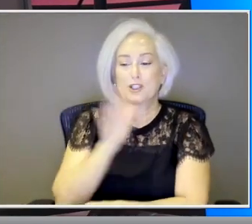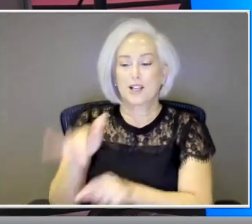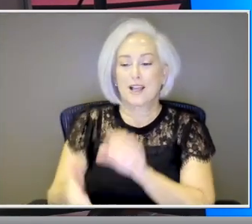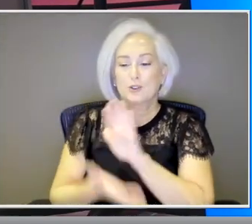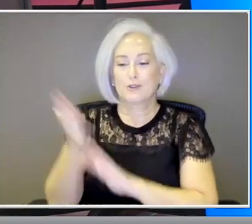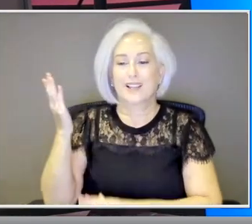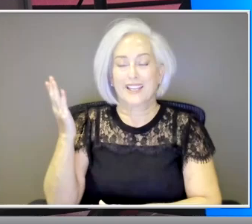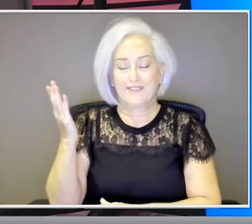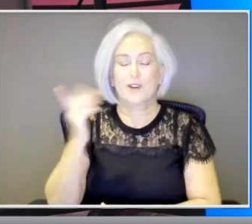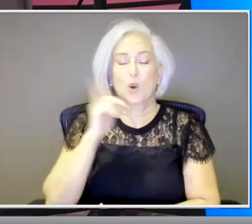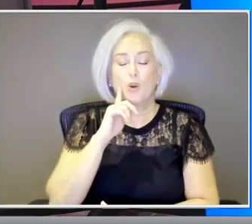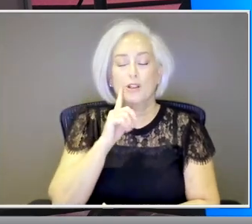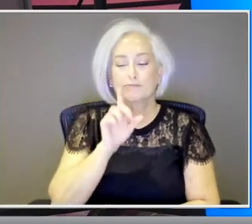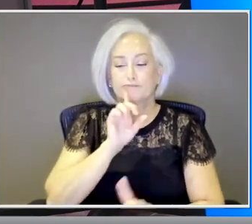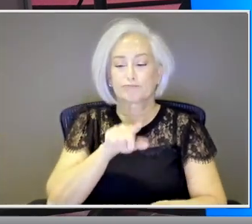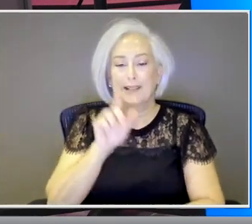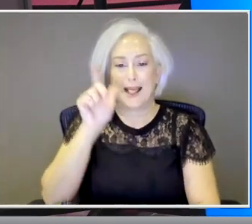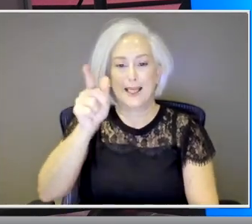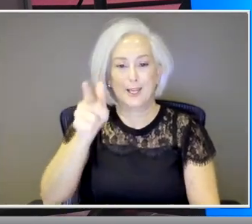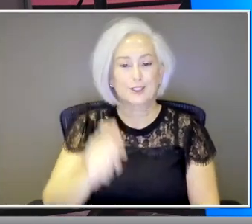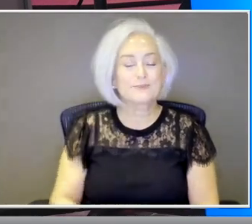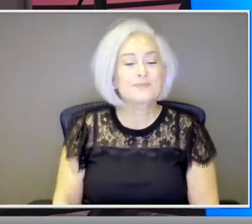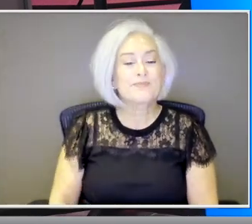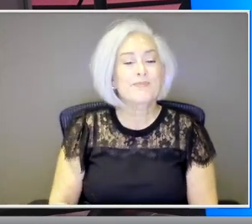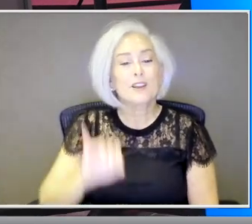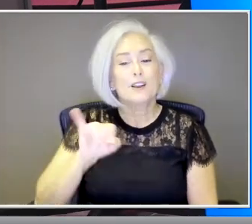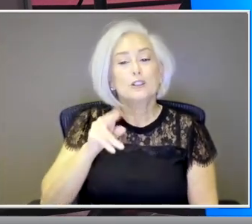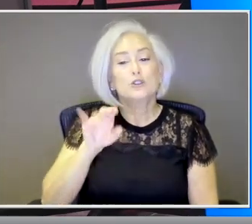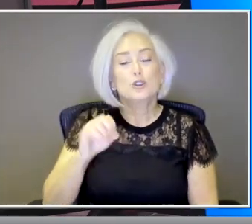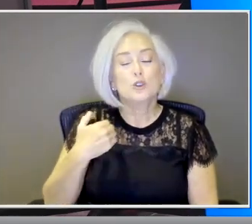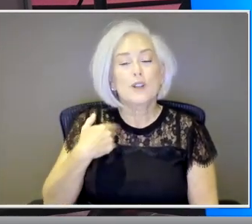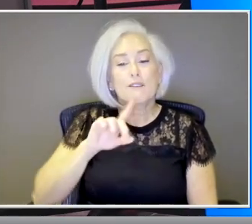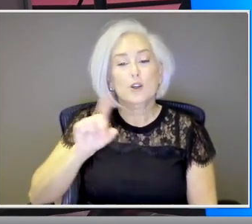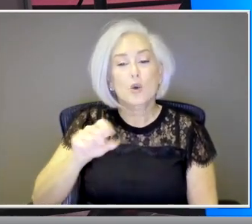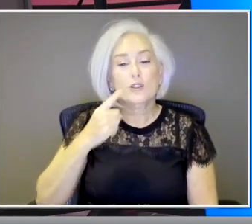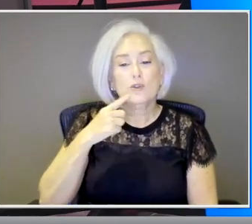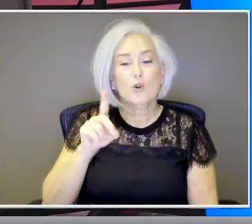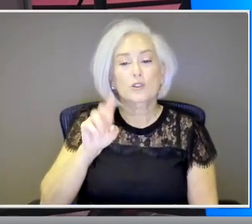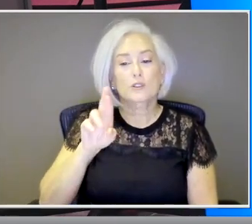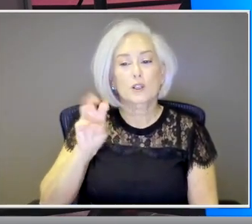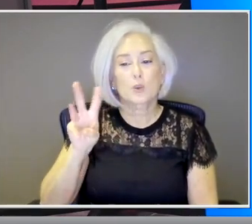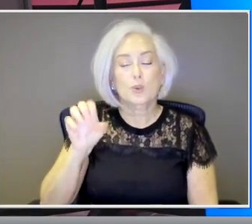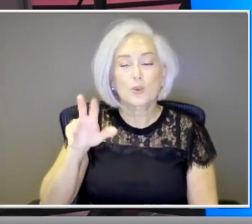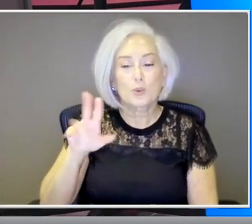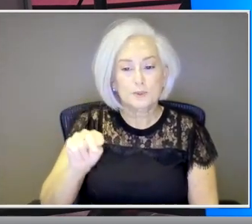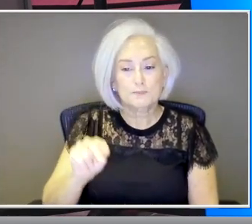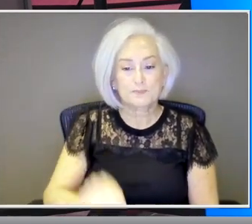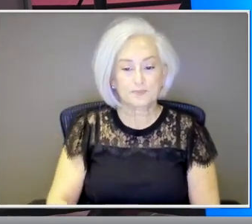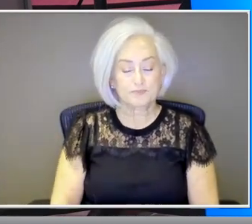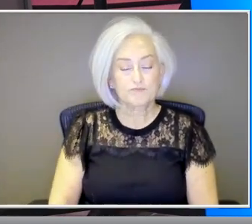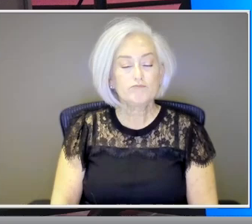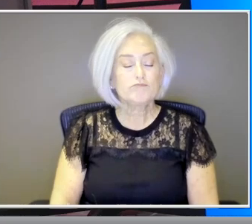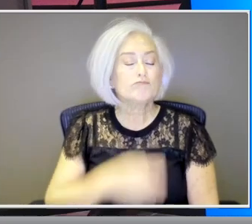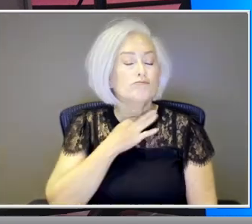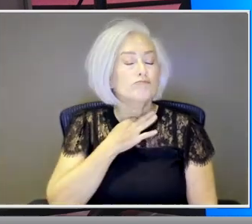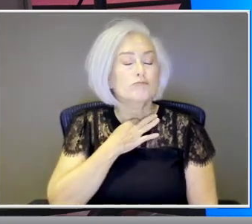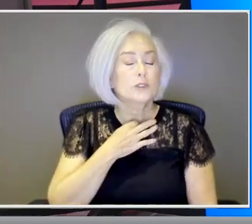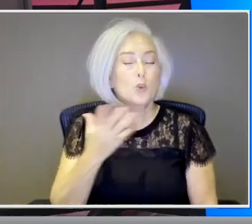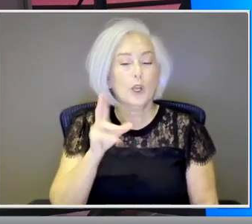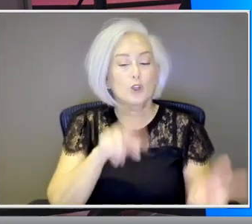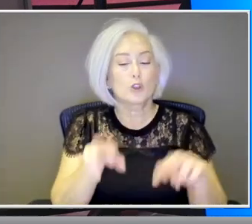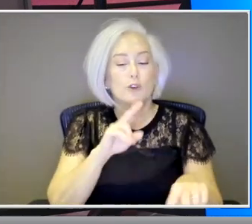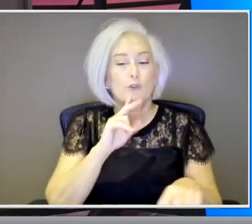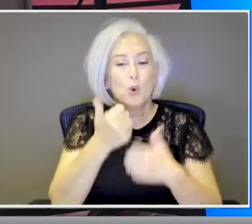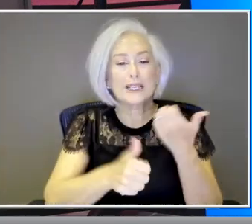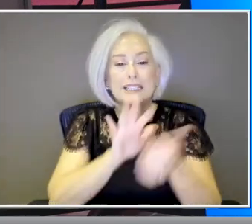back to you on that one. June has a question for Dr. Williamson. June wants to know, what do you look for in each appointment? What